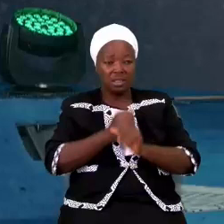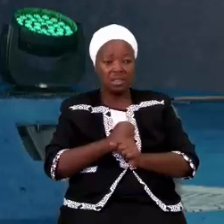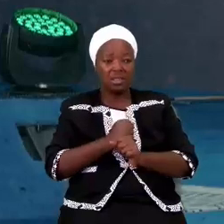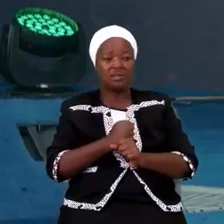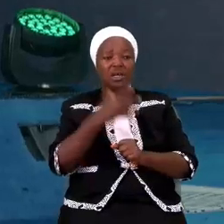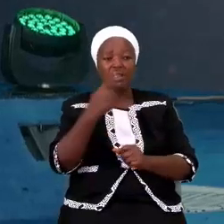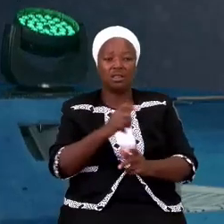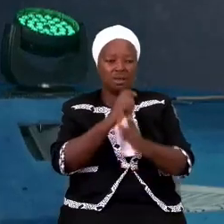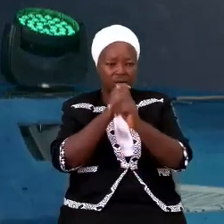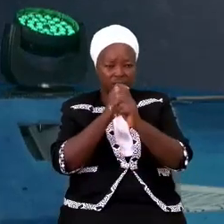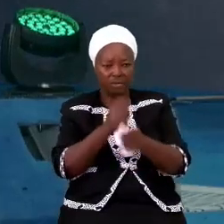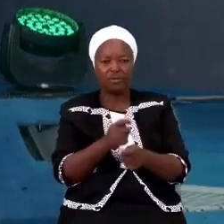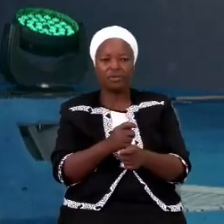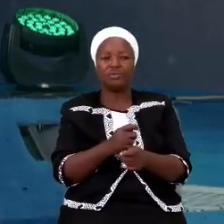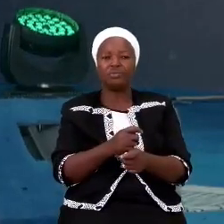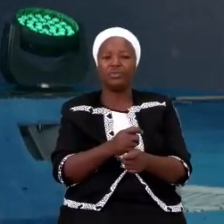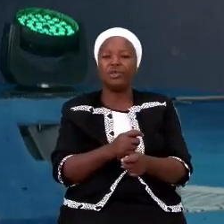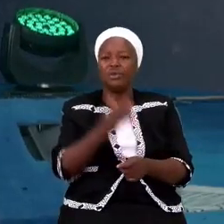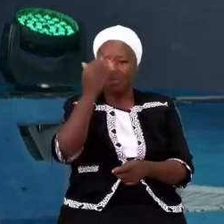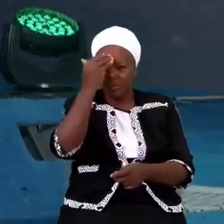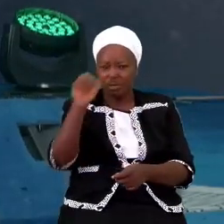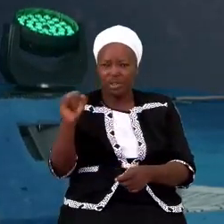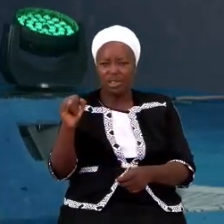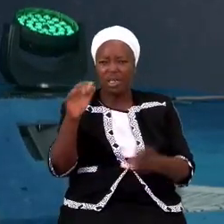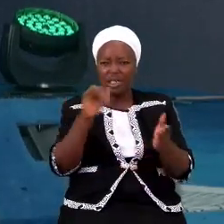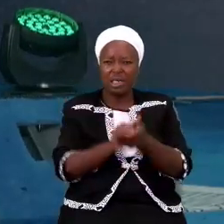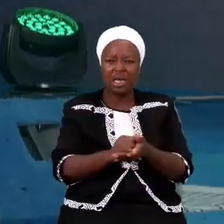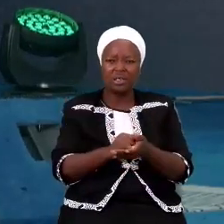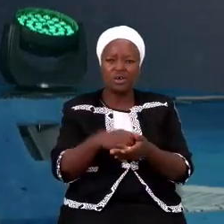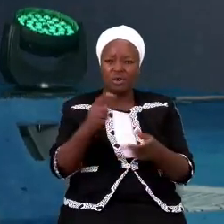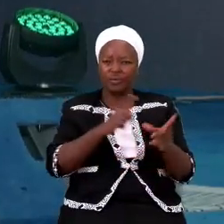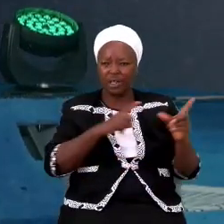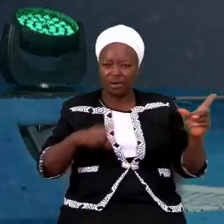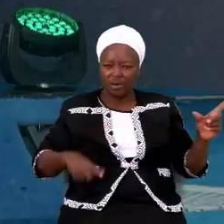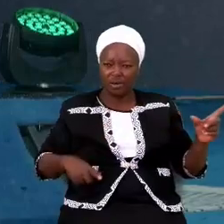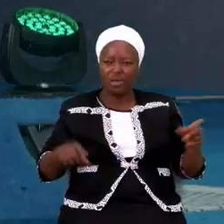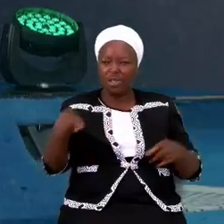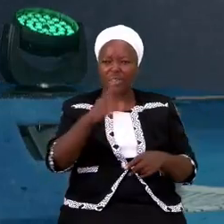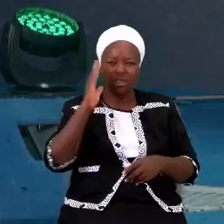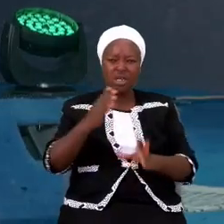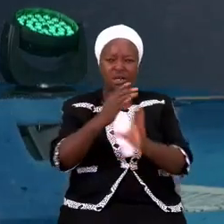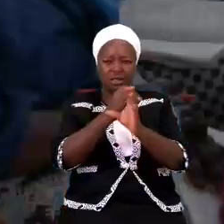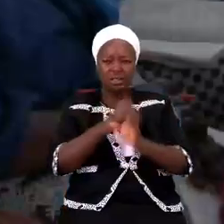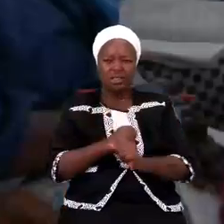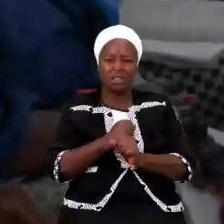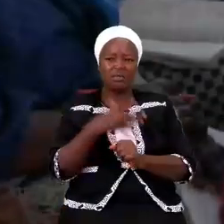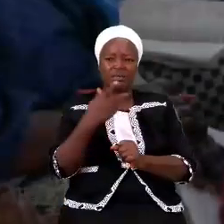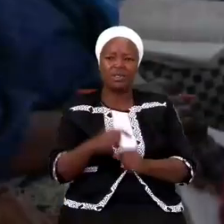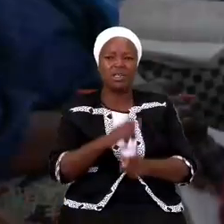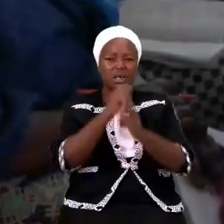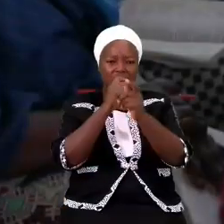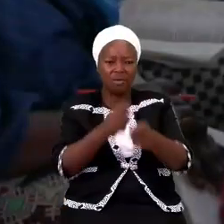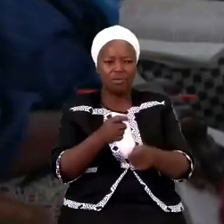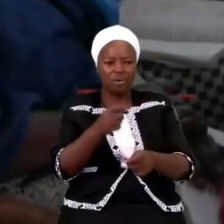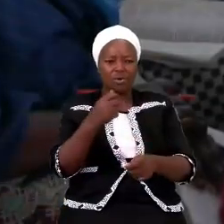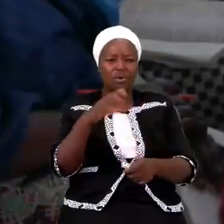shall receive the reward of the inheritance, for ye serve the Lord Christ. In